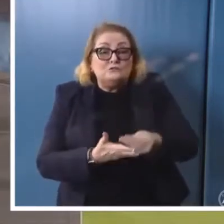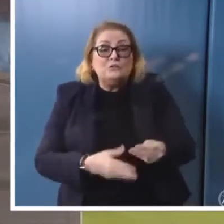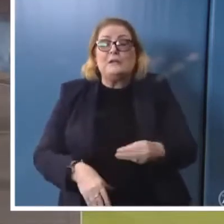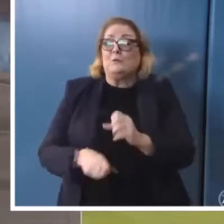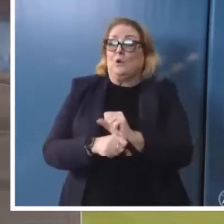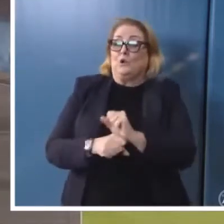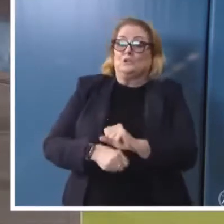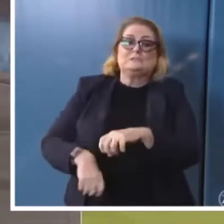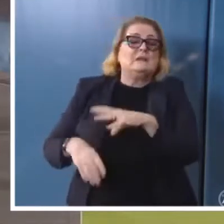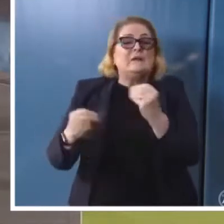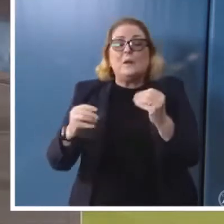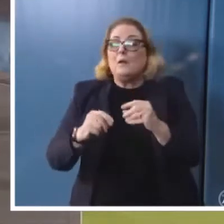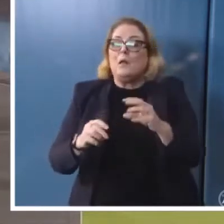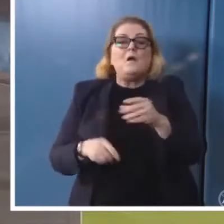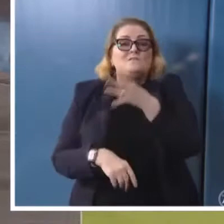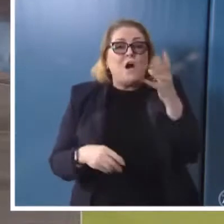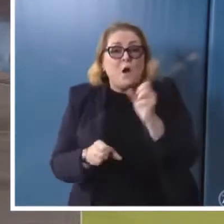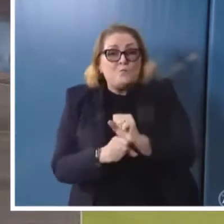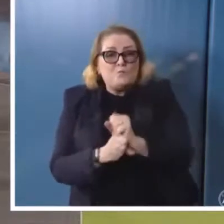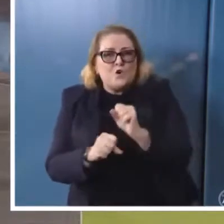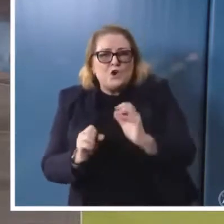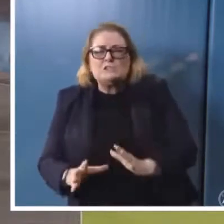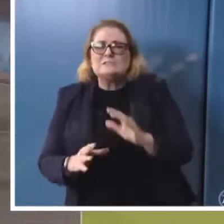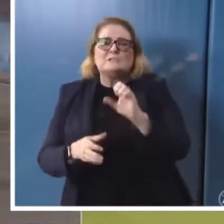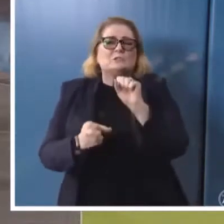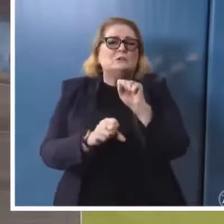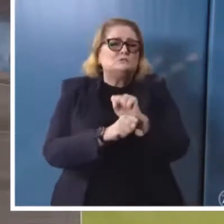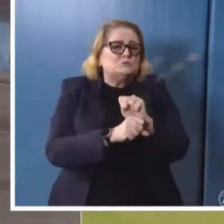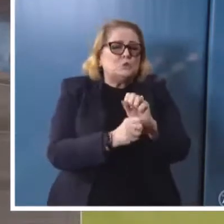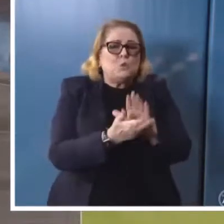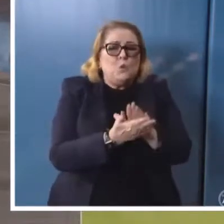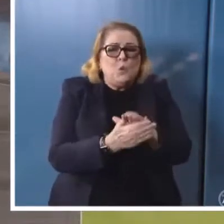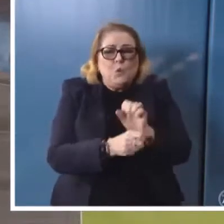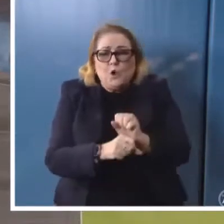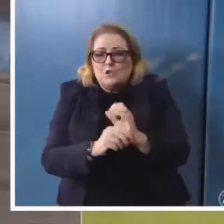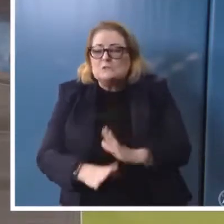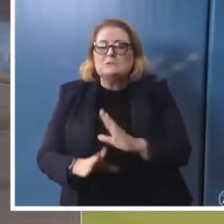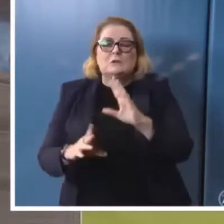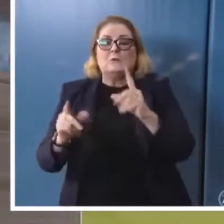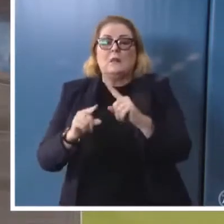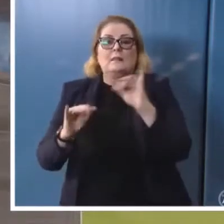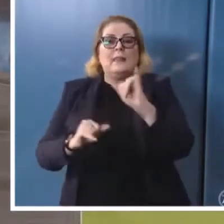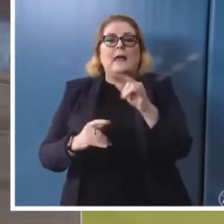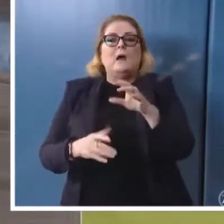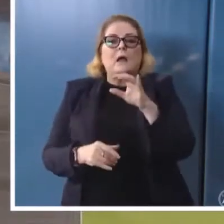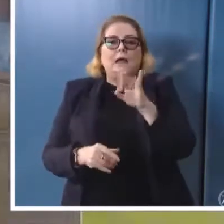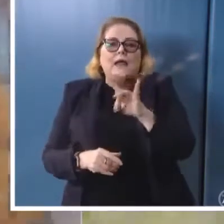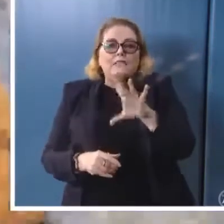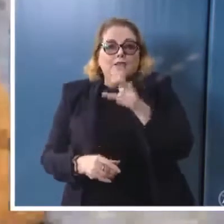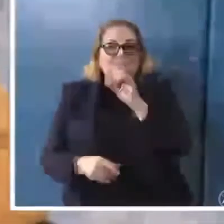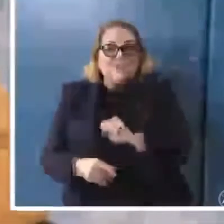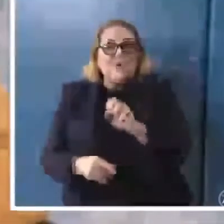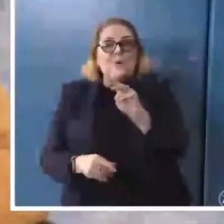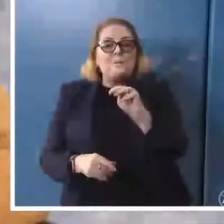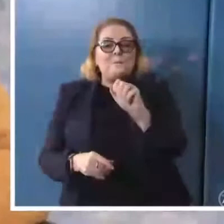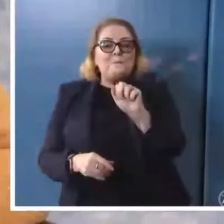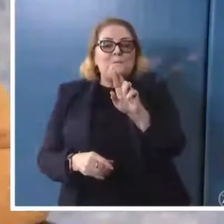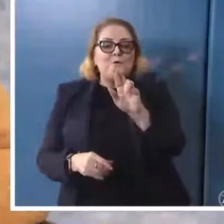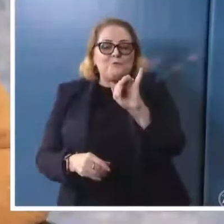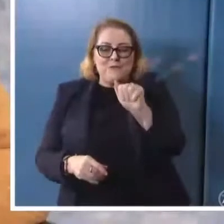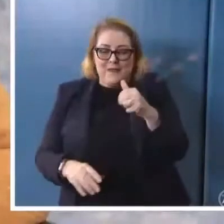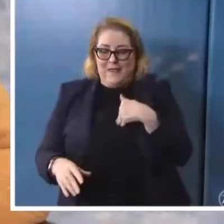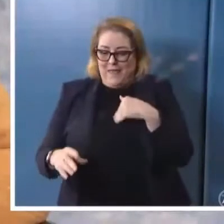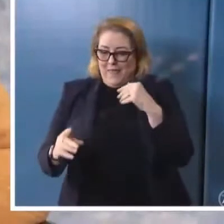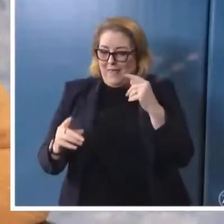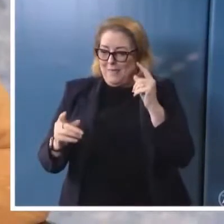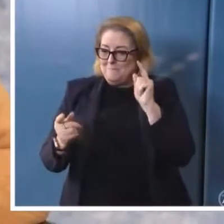staff prioritize, farm workers put to the front of the line, like 85-year-old Maria. I met her in